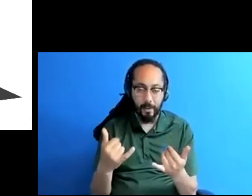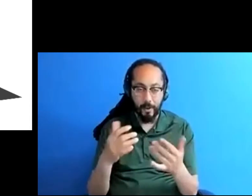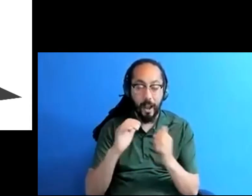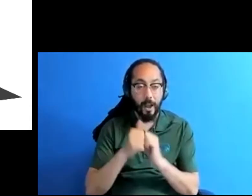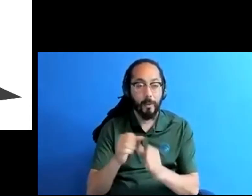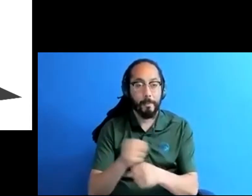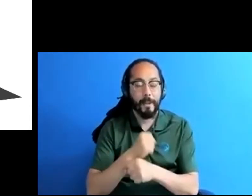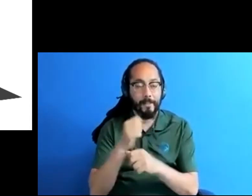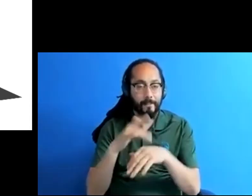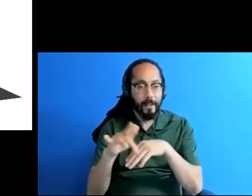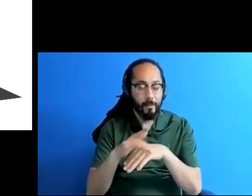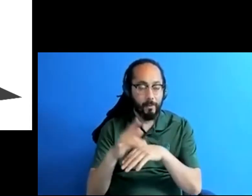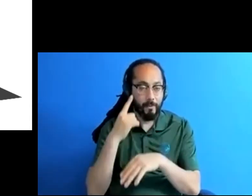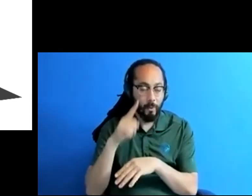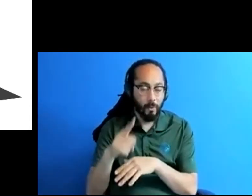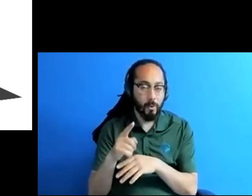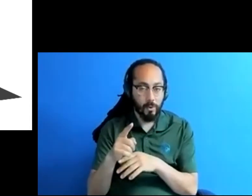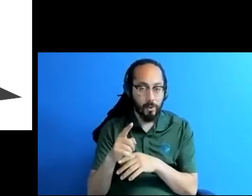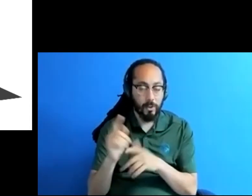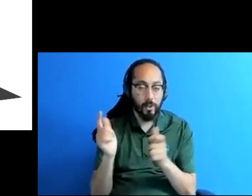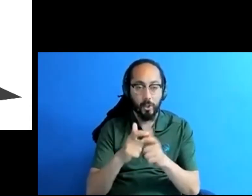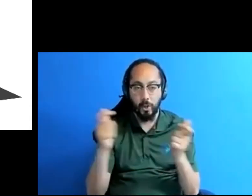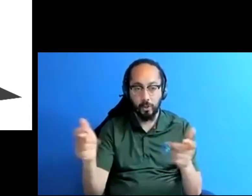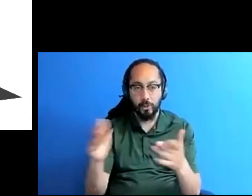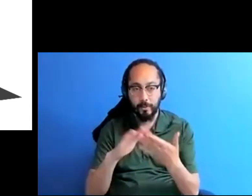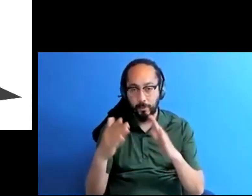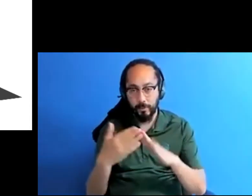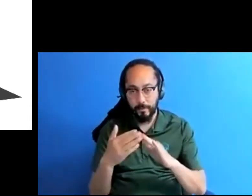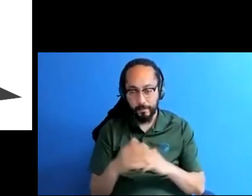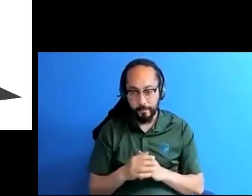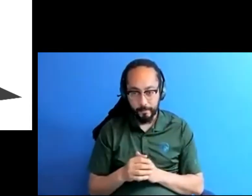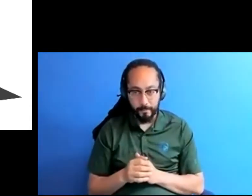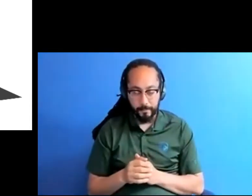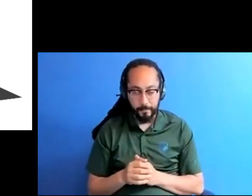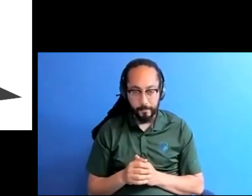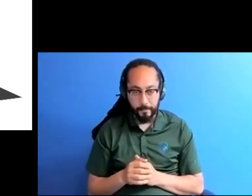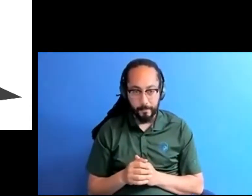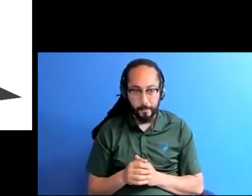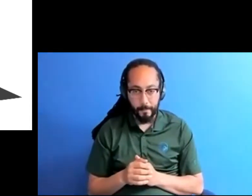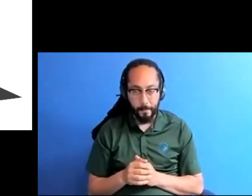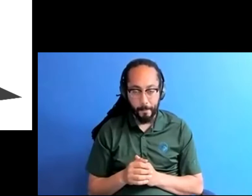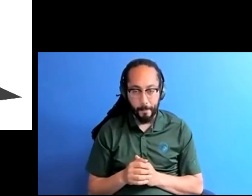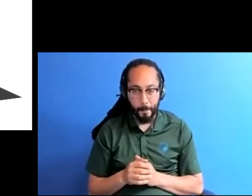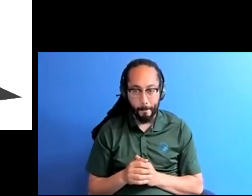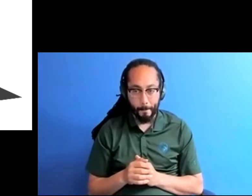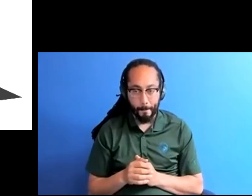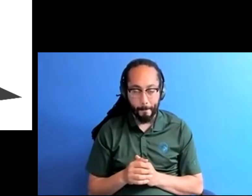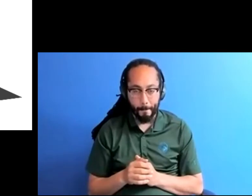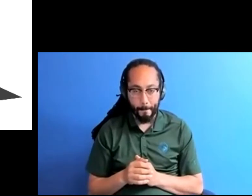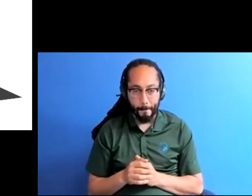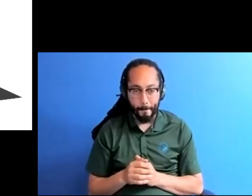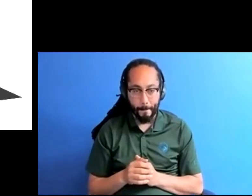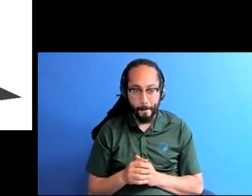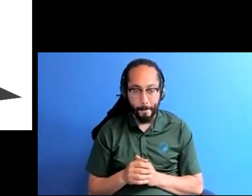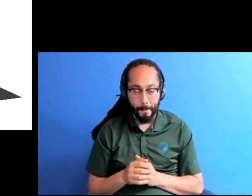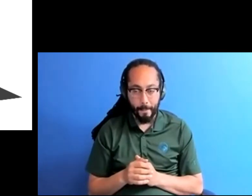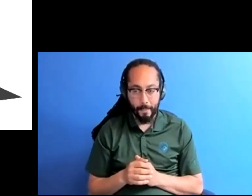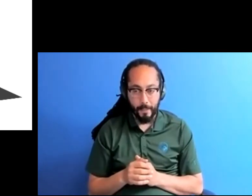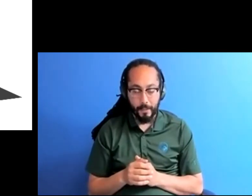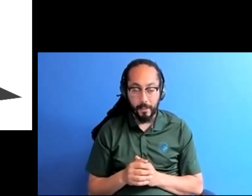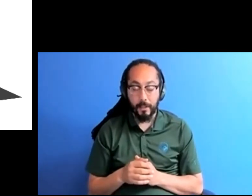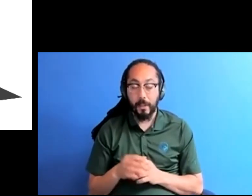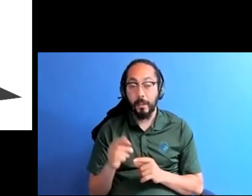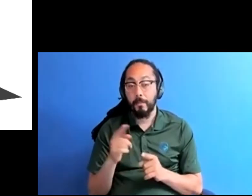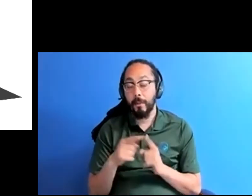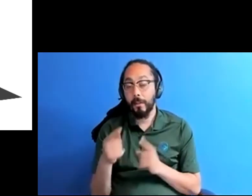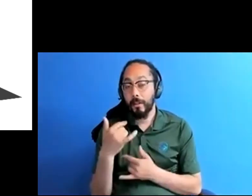to the larger community? And then the culmination of this now is moving into a COC-led project,